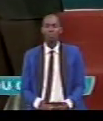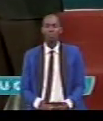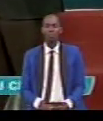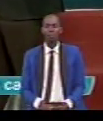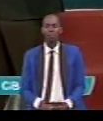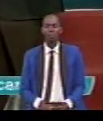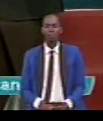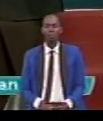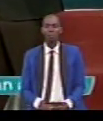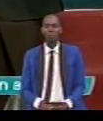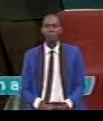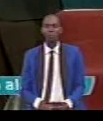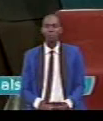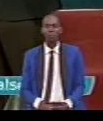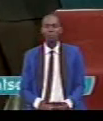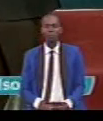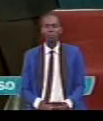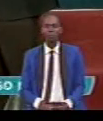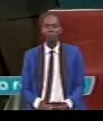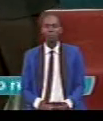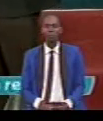Let's listen to the interpretation.